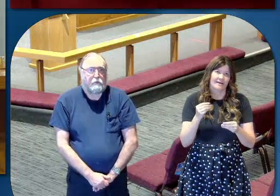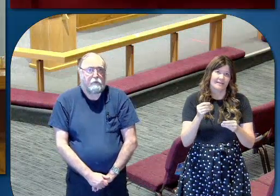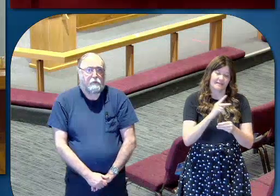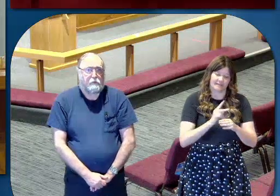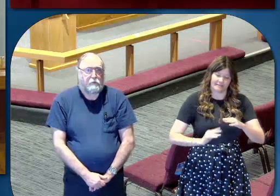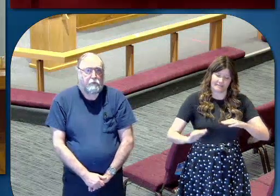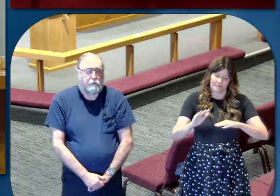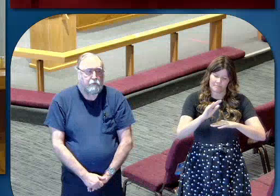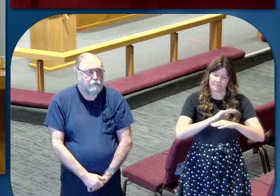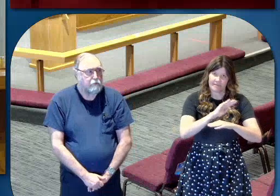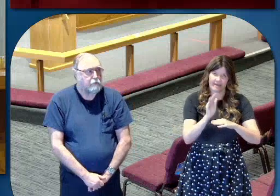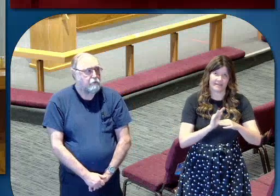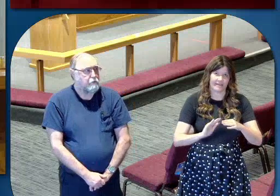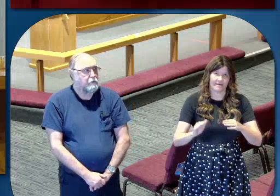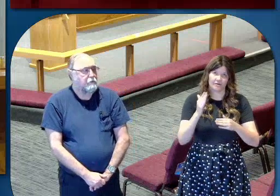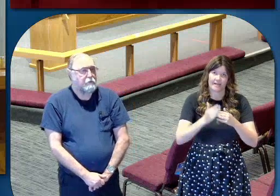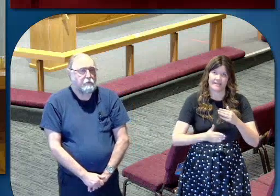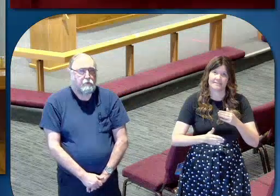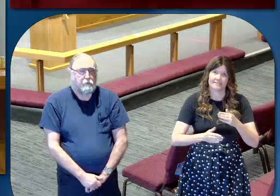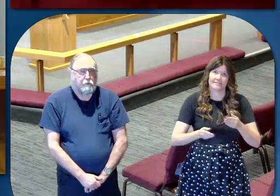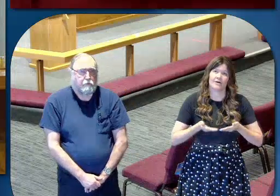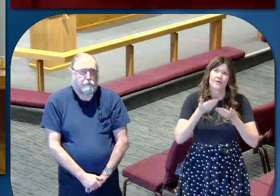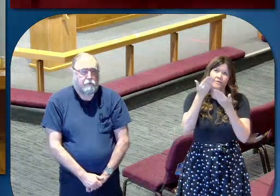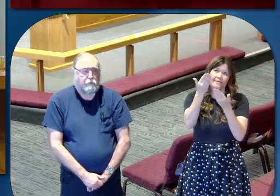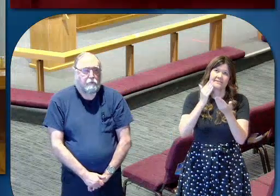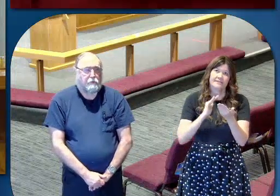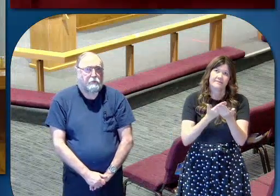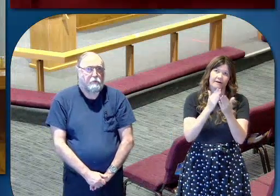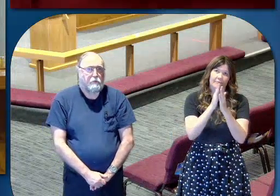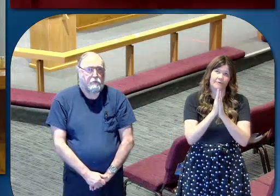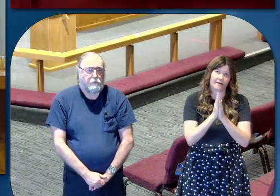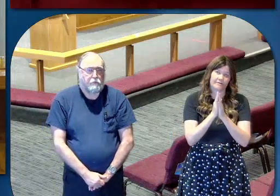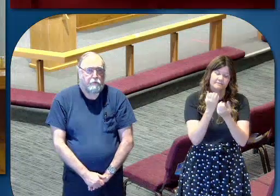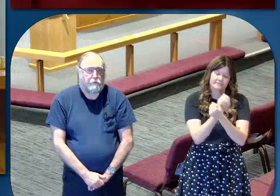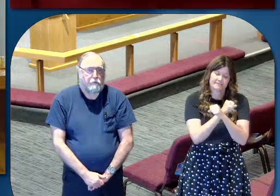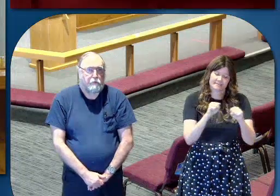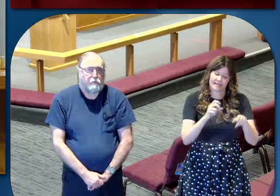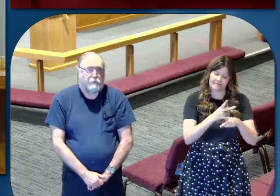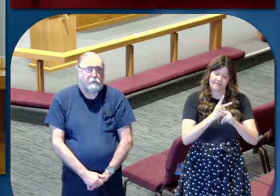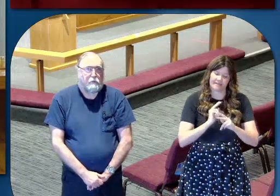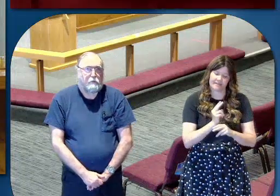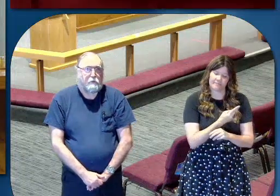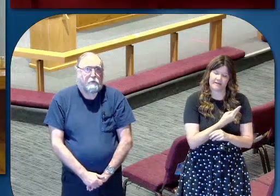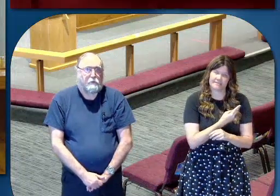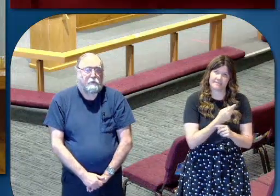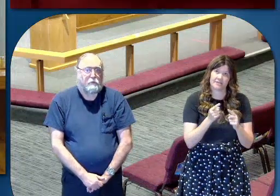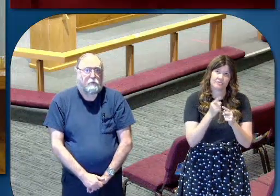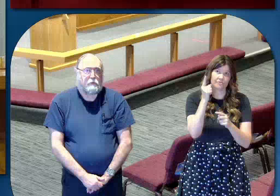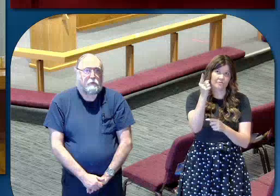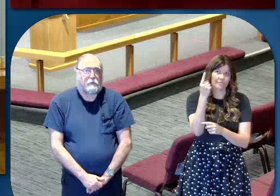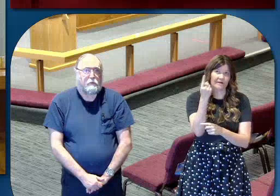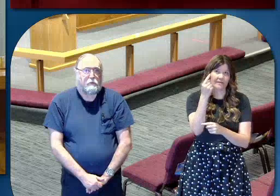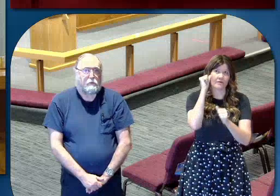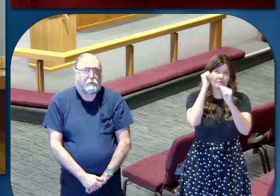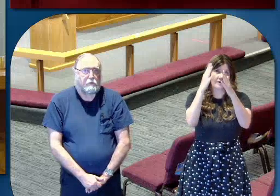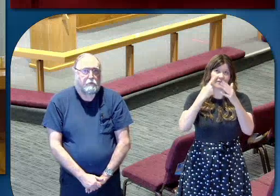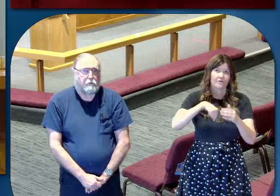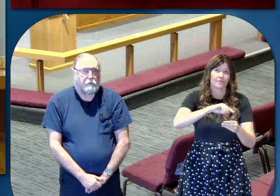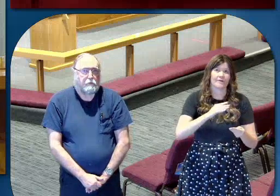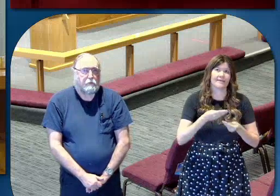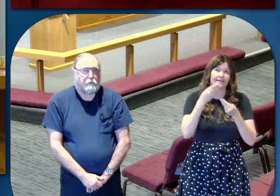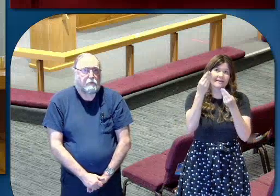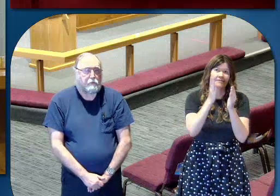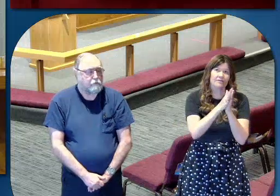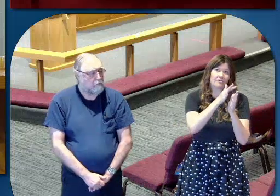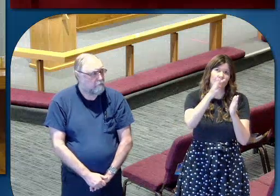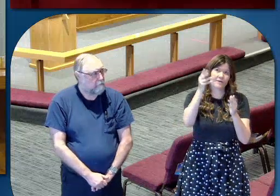end. Graciously receive our prayers, deliver and preserve us. To you alone, O Father, be all glory, honor,